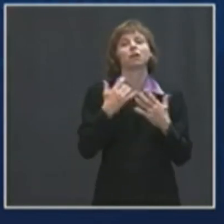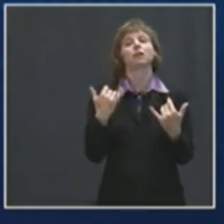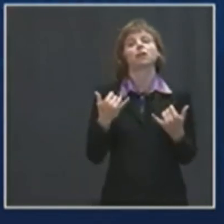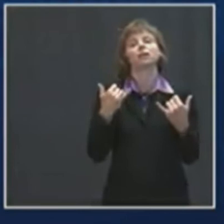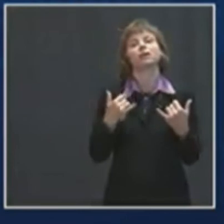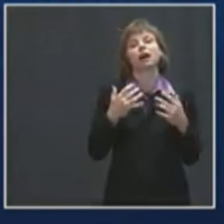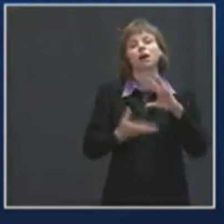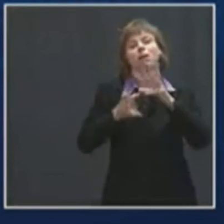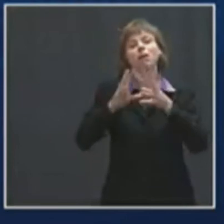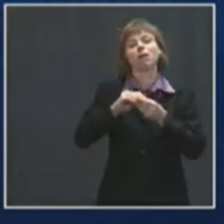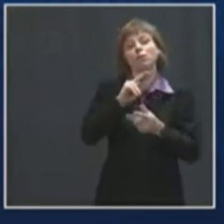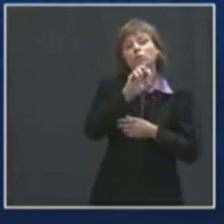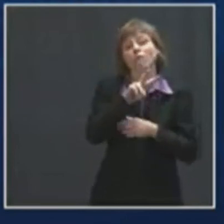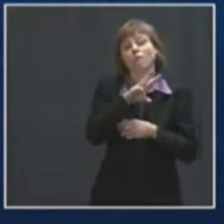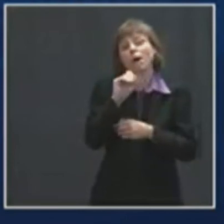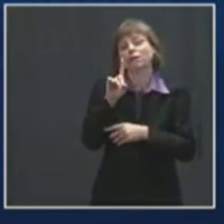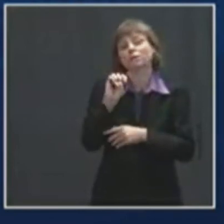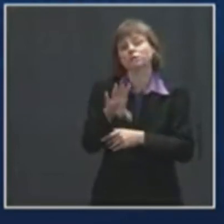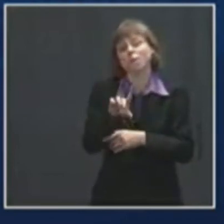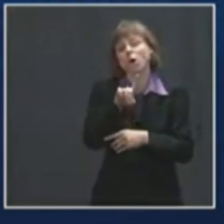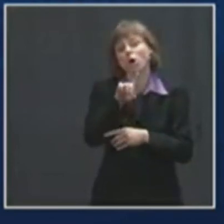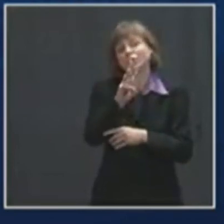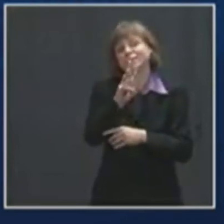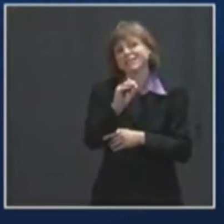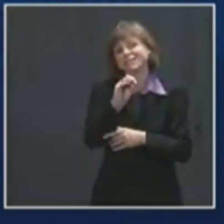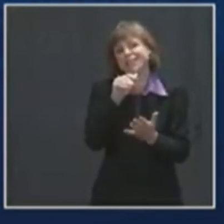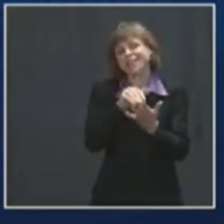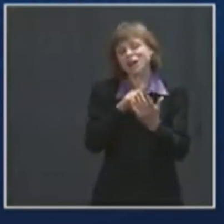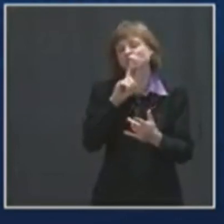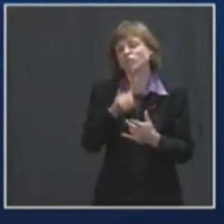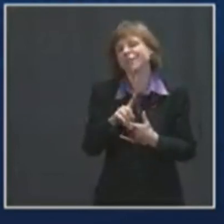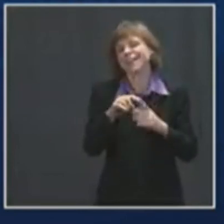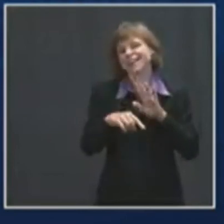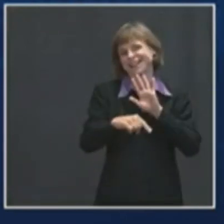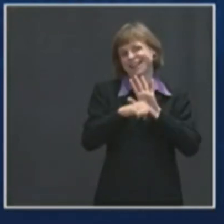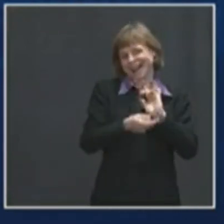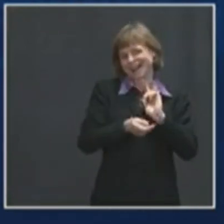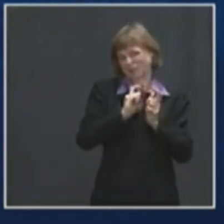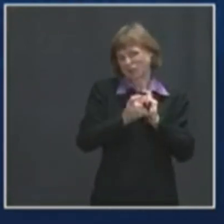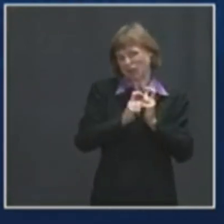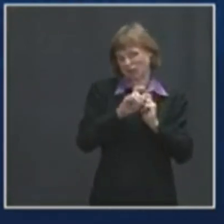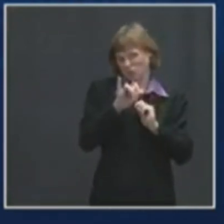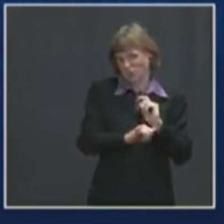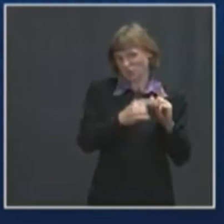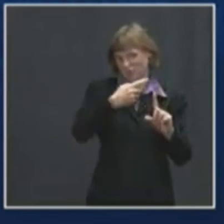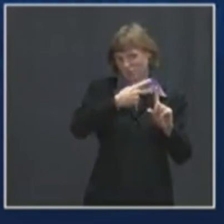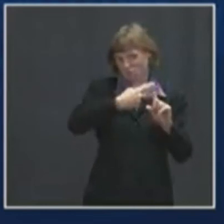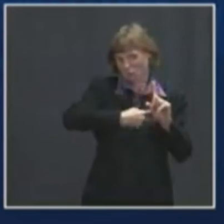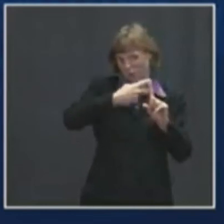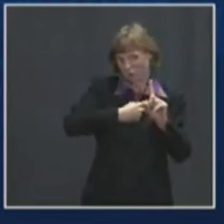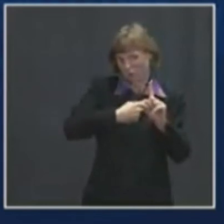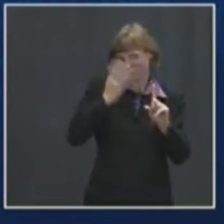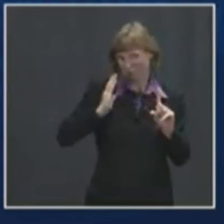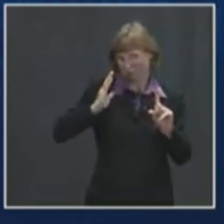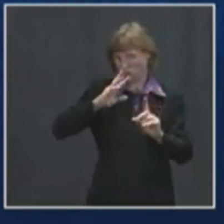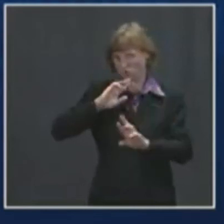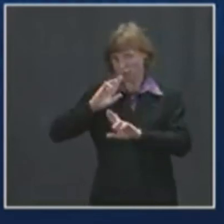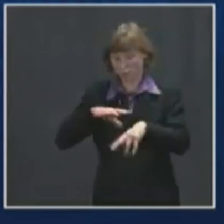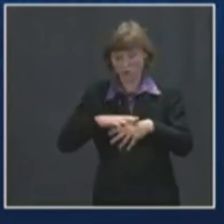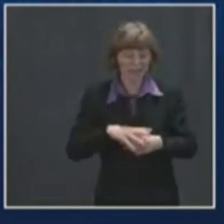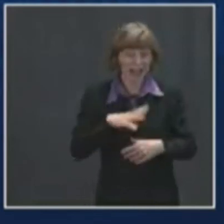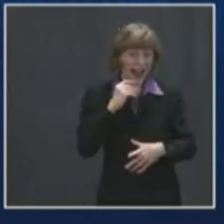totaled 160,000, so those are negative revisions to those months' earlier reports. And the economy, as